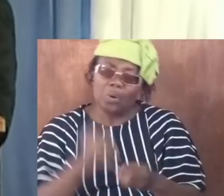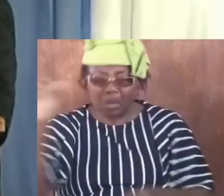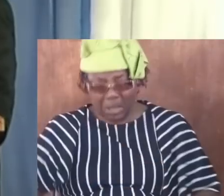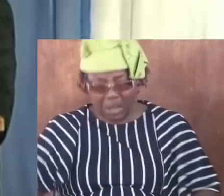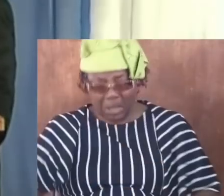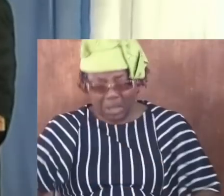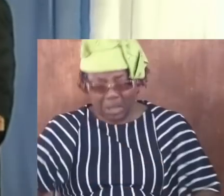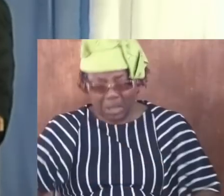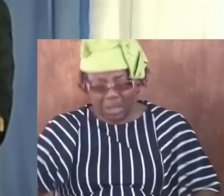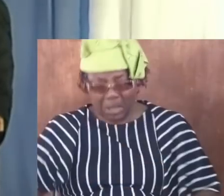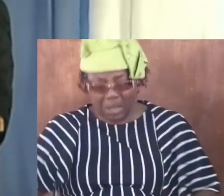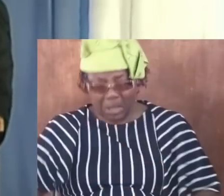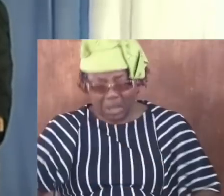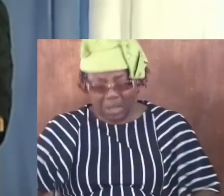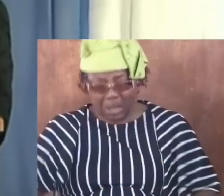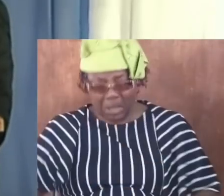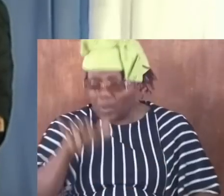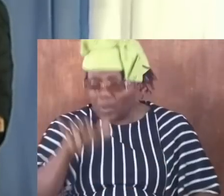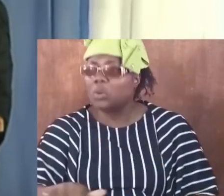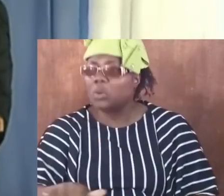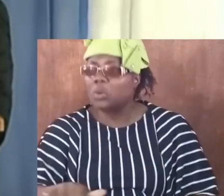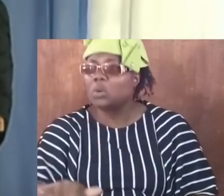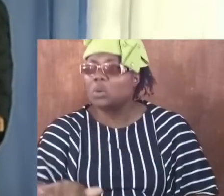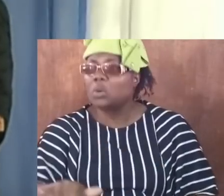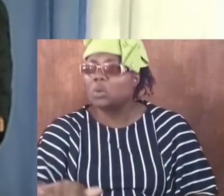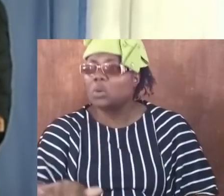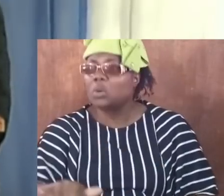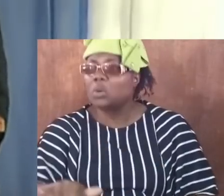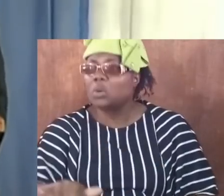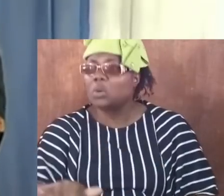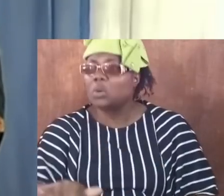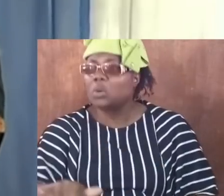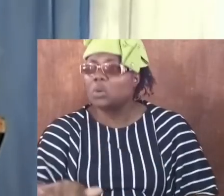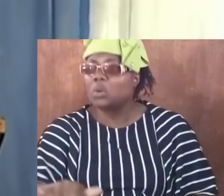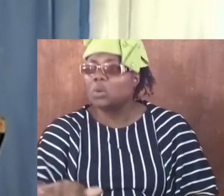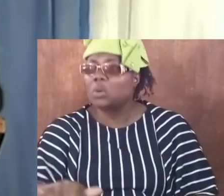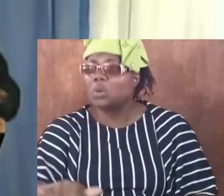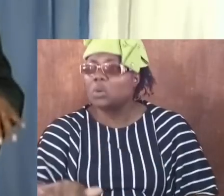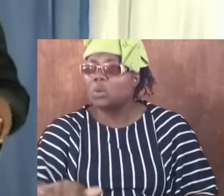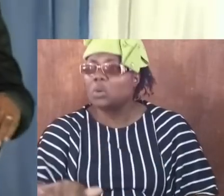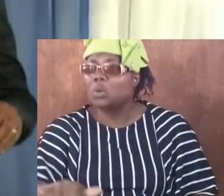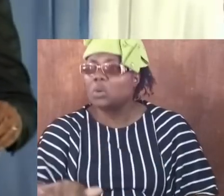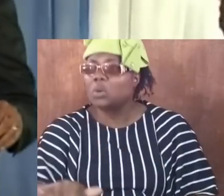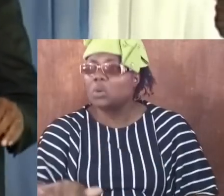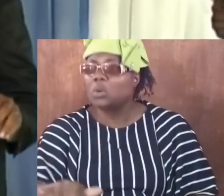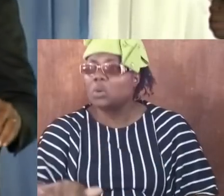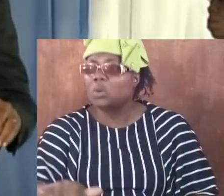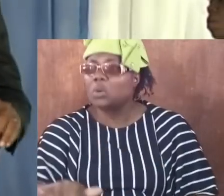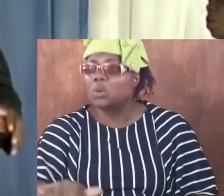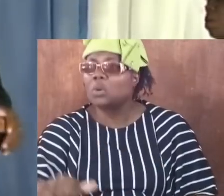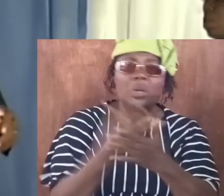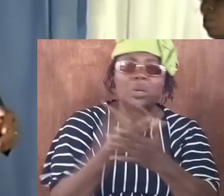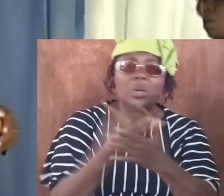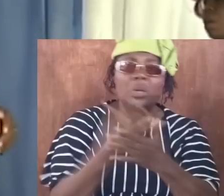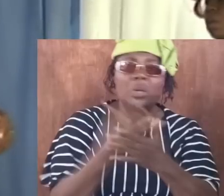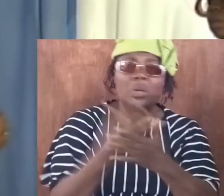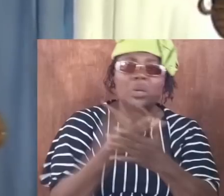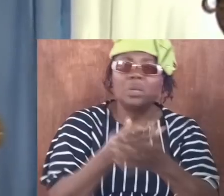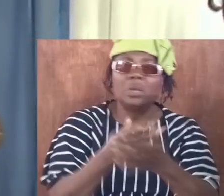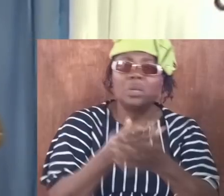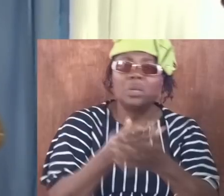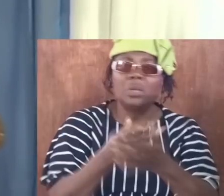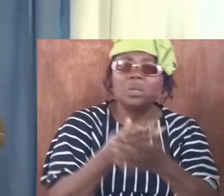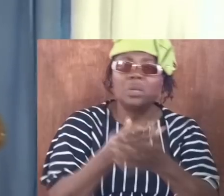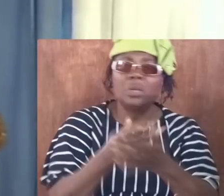got. Don't make nobody wave money in front of your eyes. It not going to help you if you don't have Jesus. You're going to get it